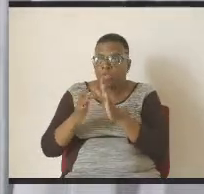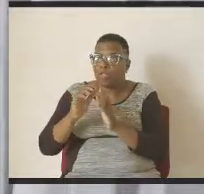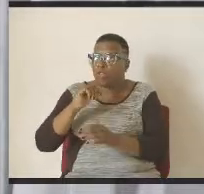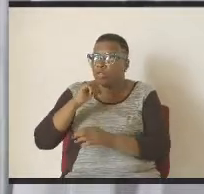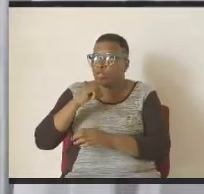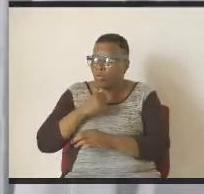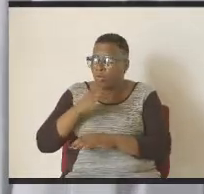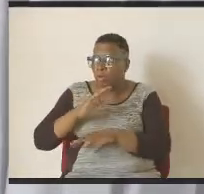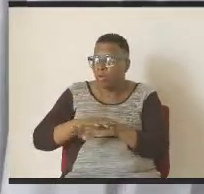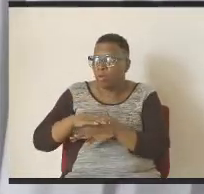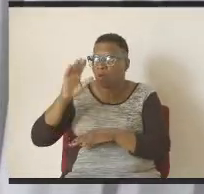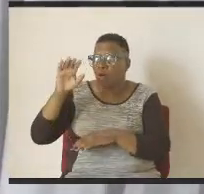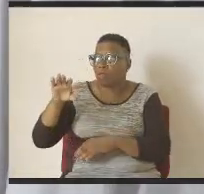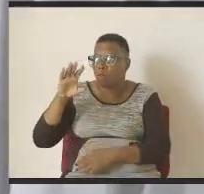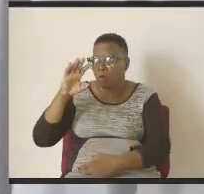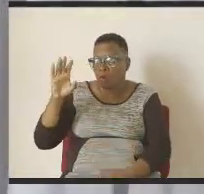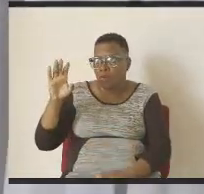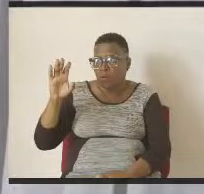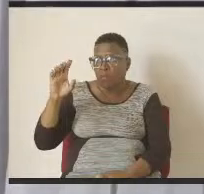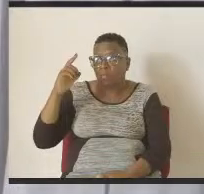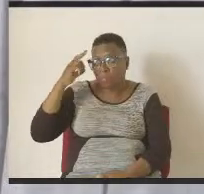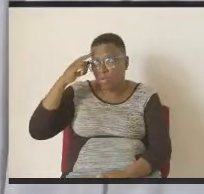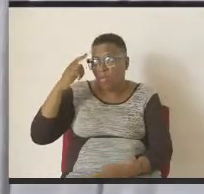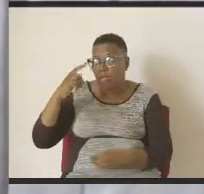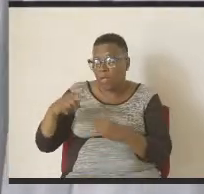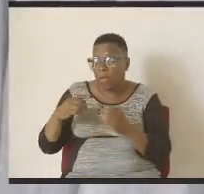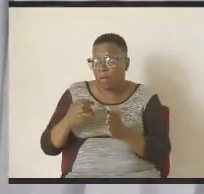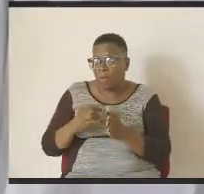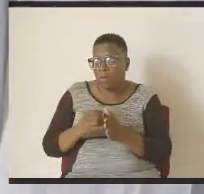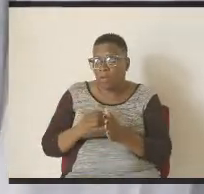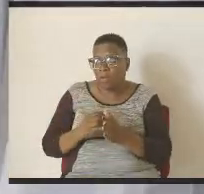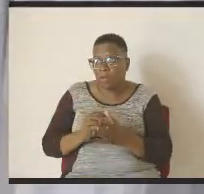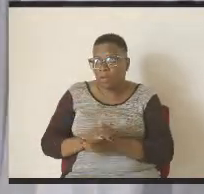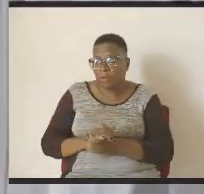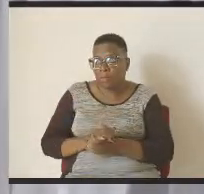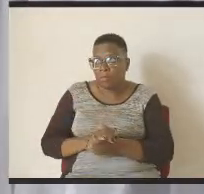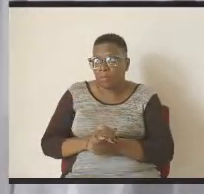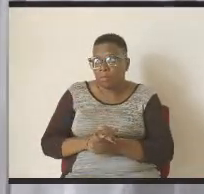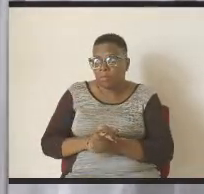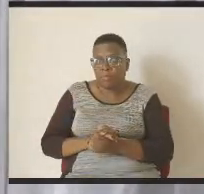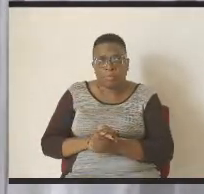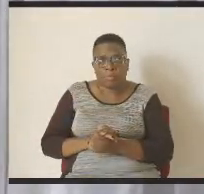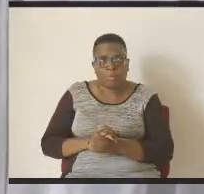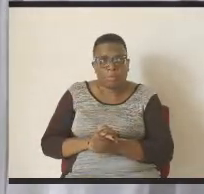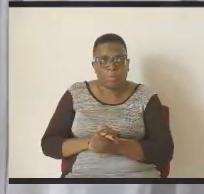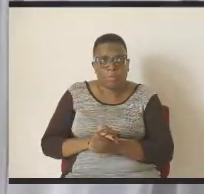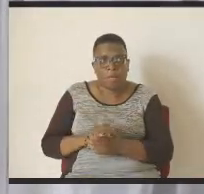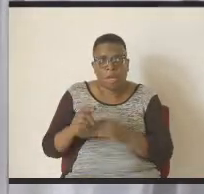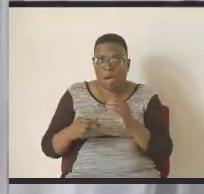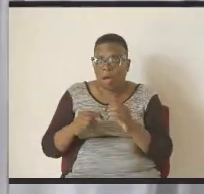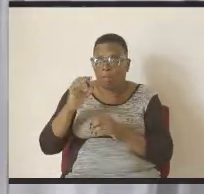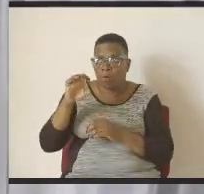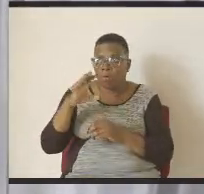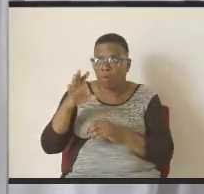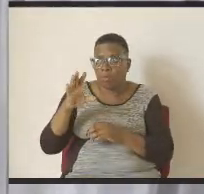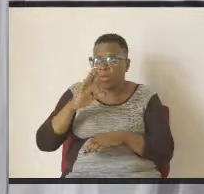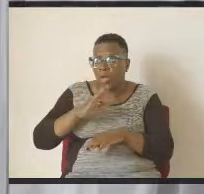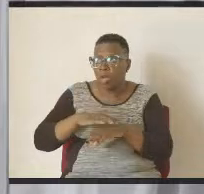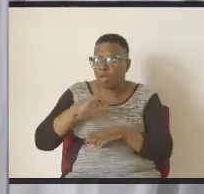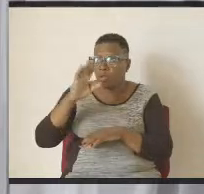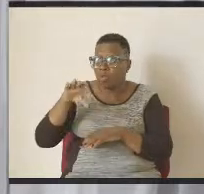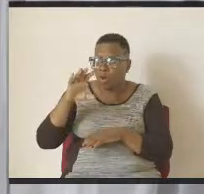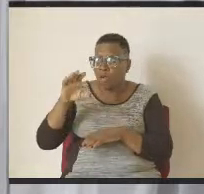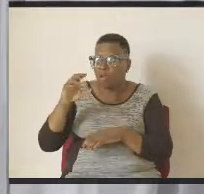cross. Just think about that. And as it relates to his cross, being on the cross, only